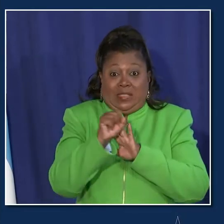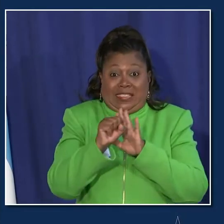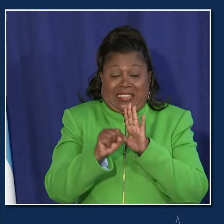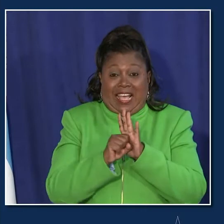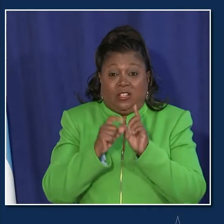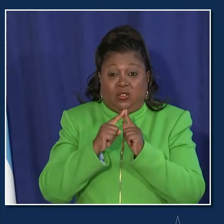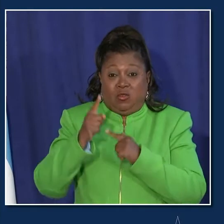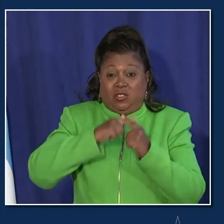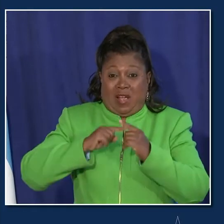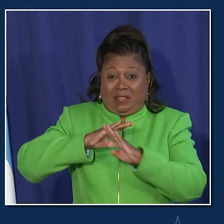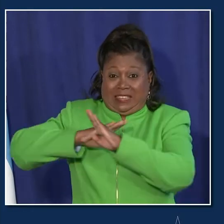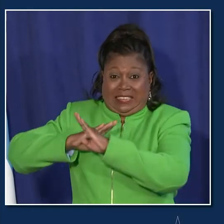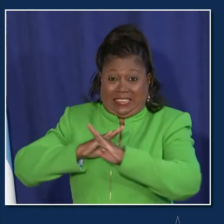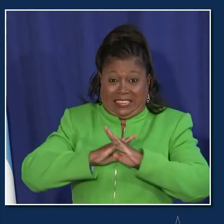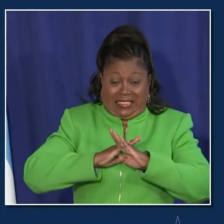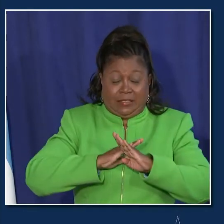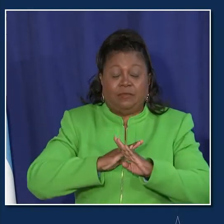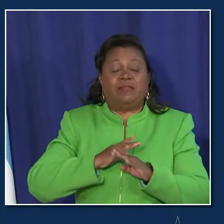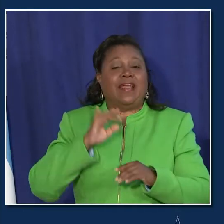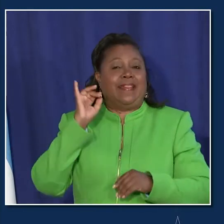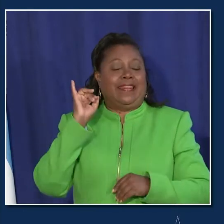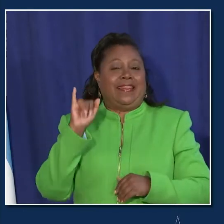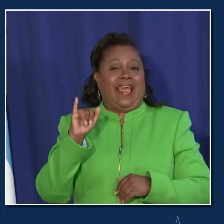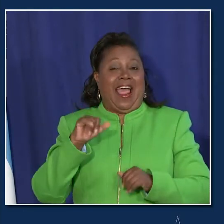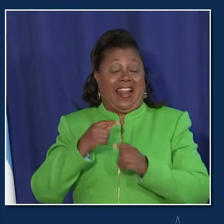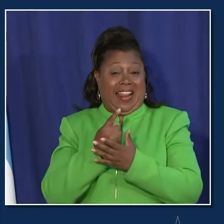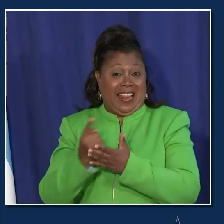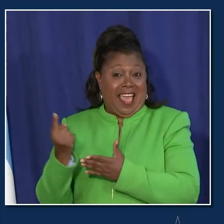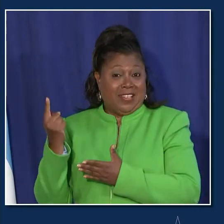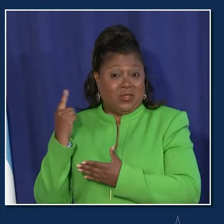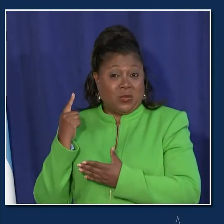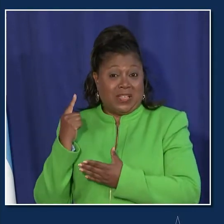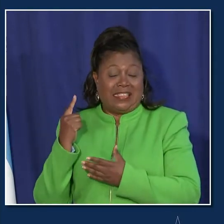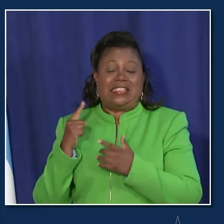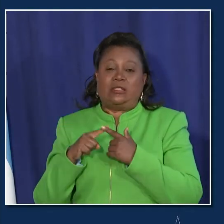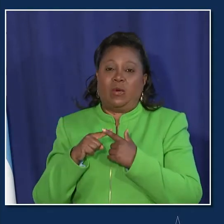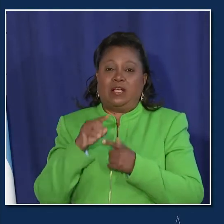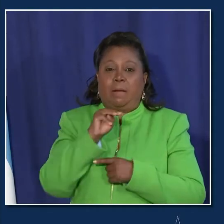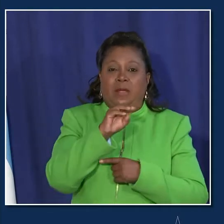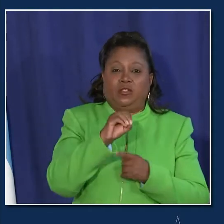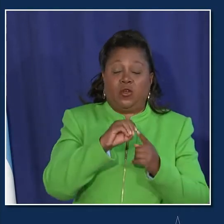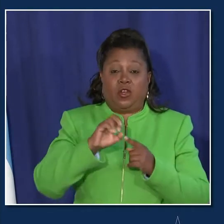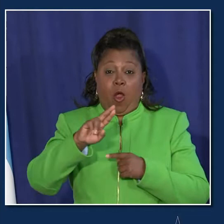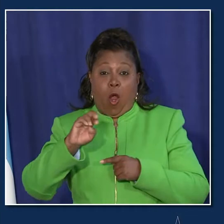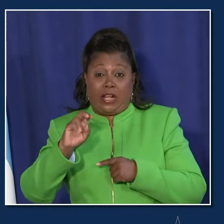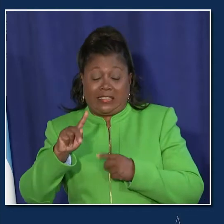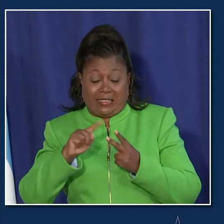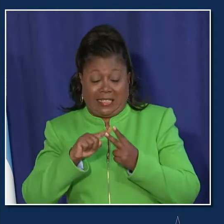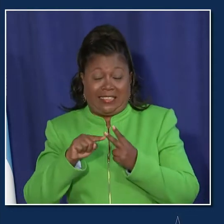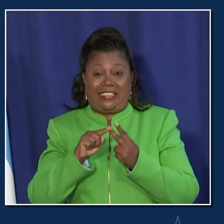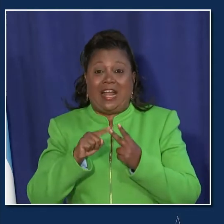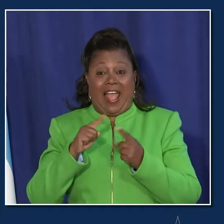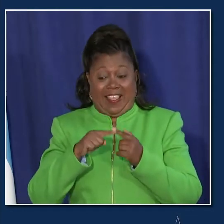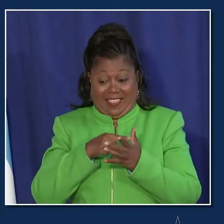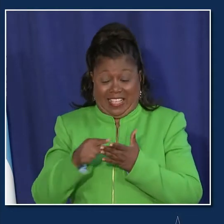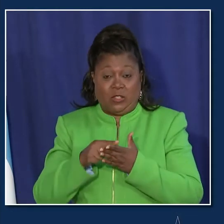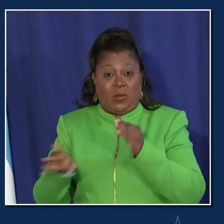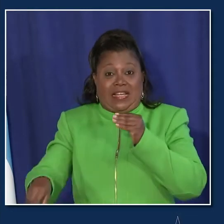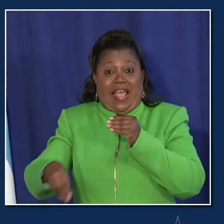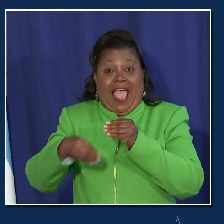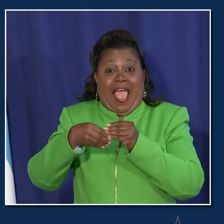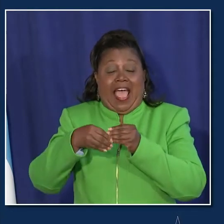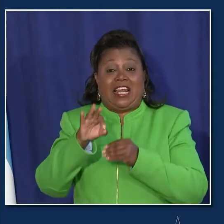to our travel advisory. That last week was Missouri and Arkansas, and we are this week